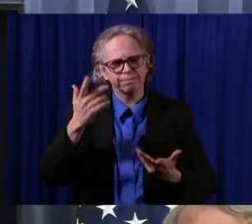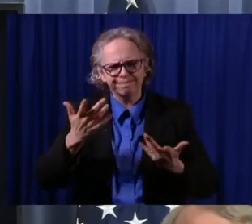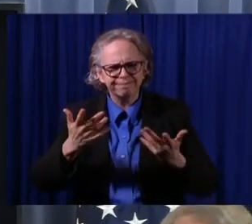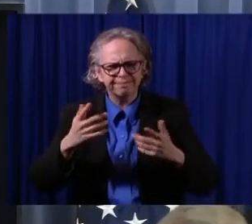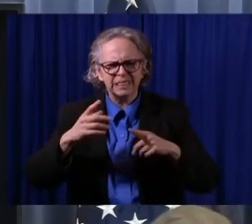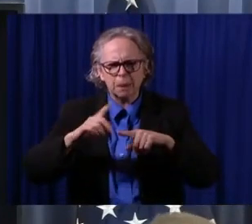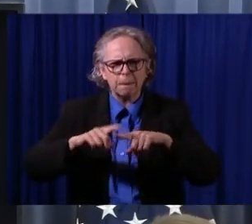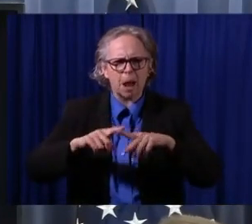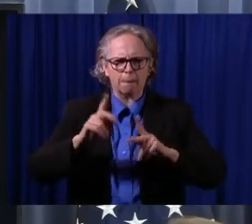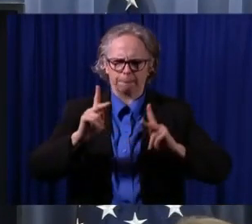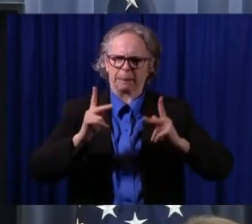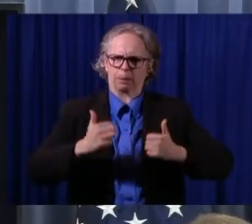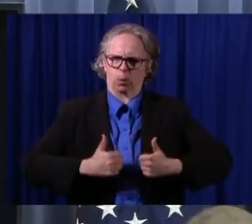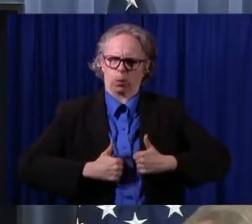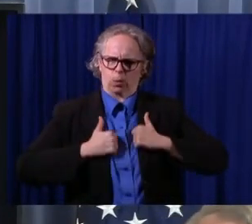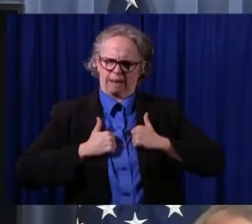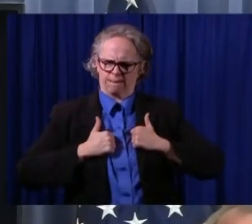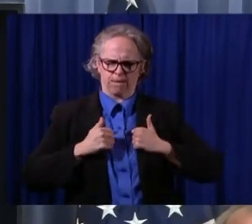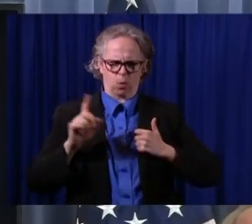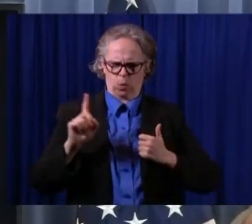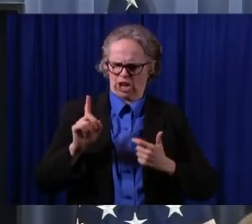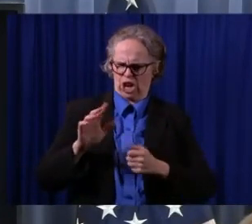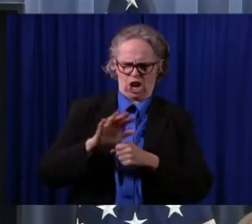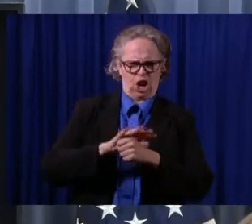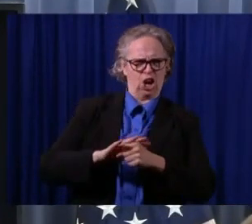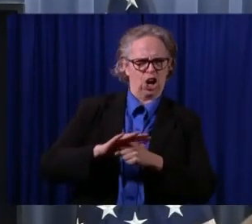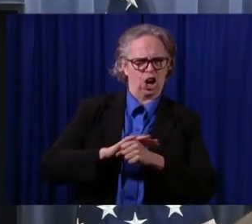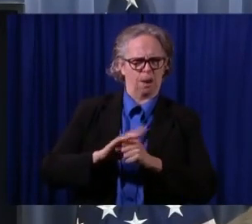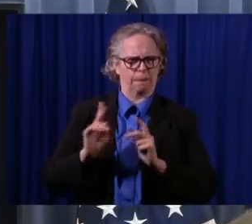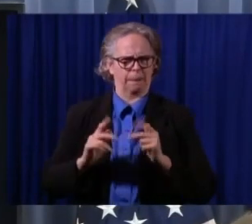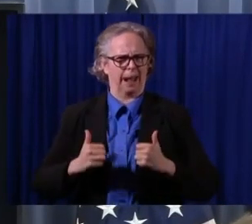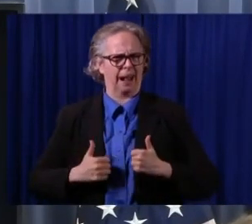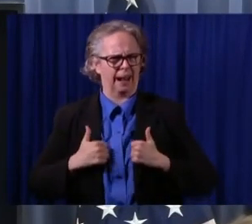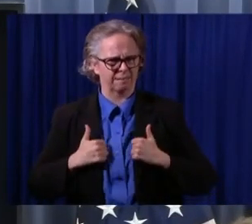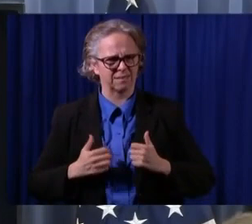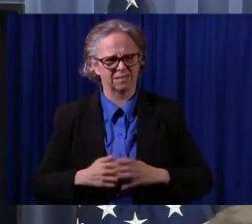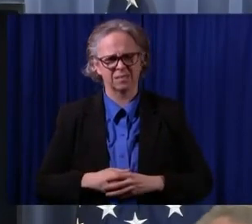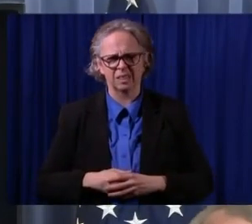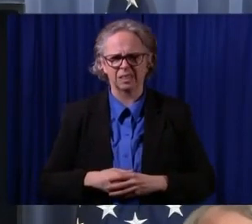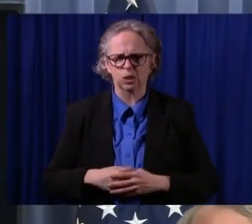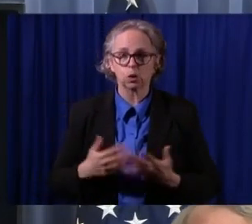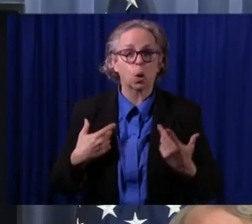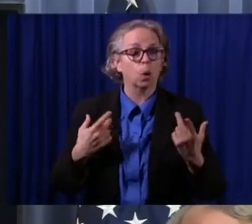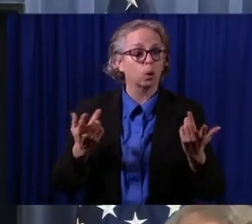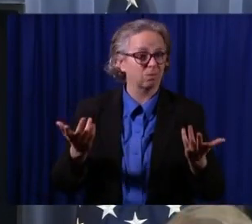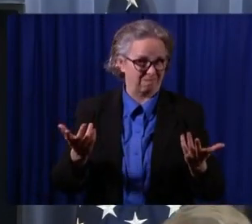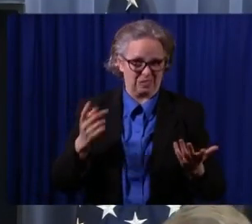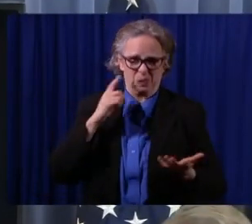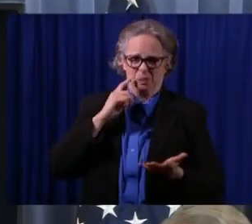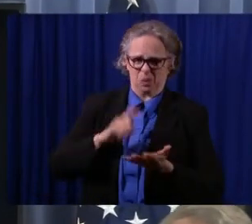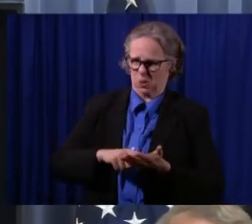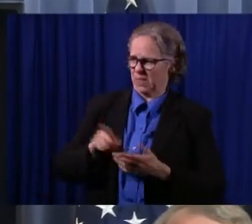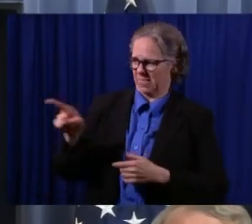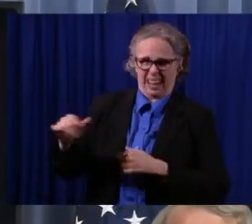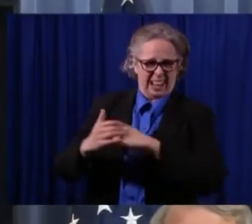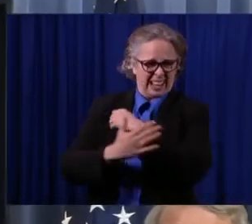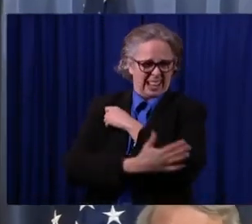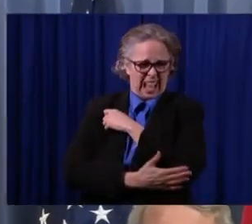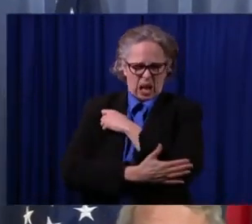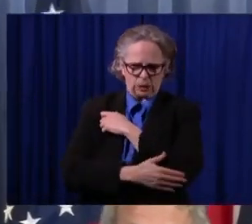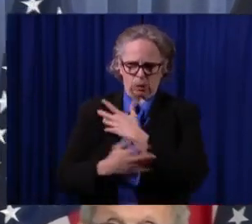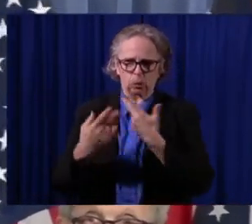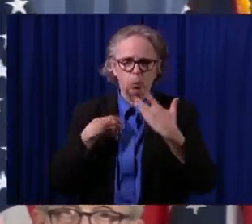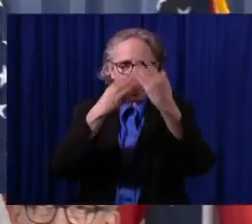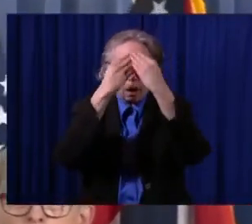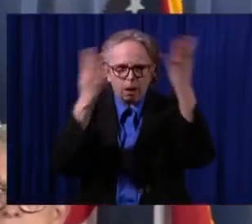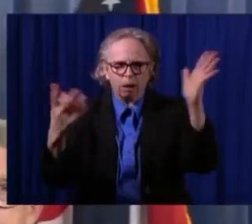live. So what we are doing is we're sharing this with the counties, and many times they have their own data. They have the